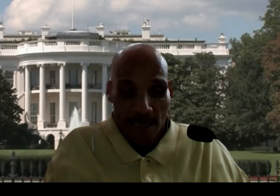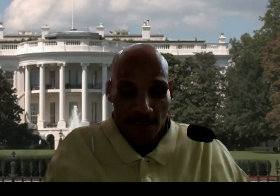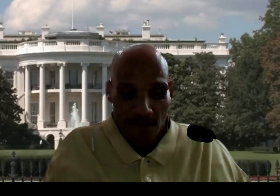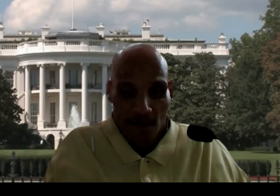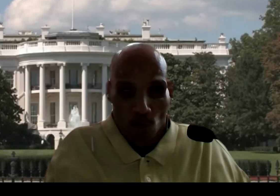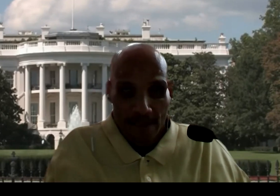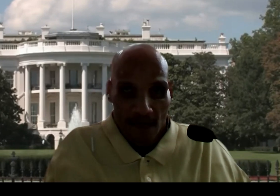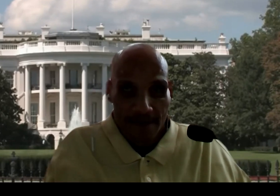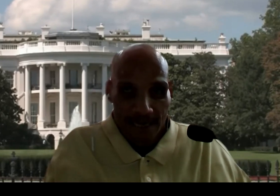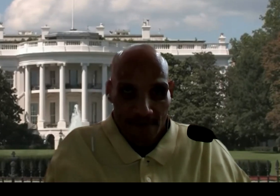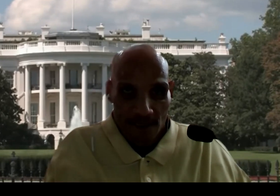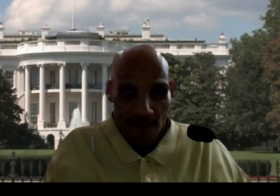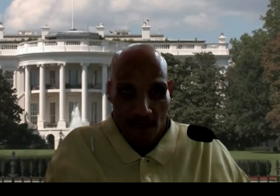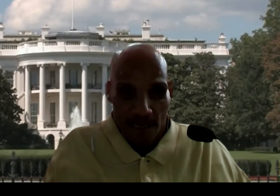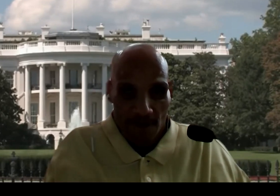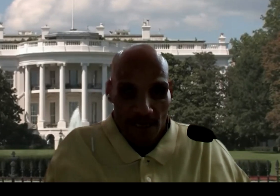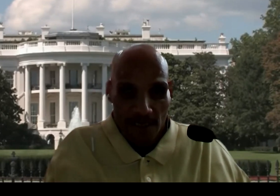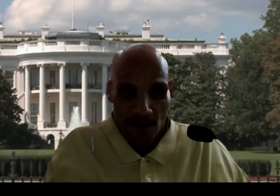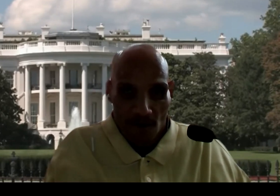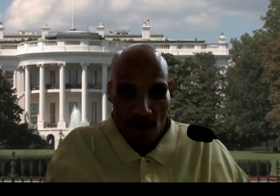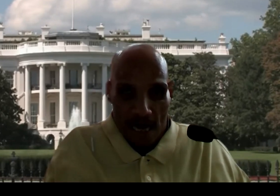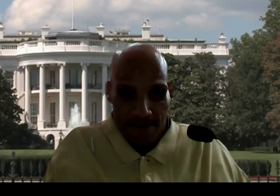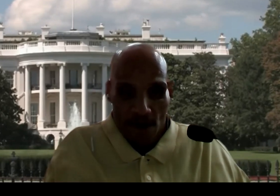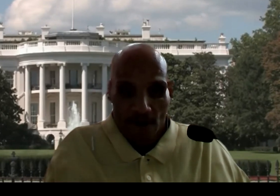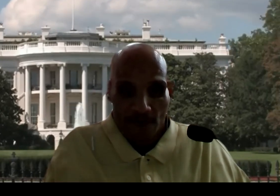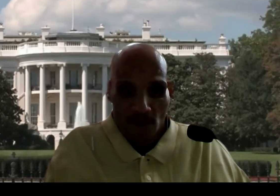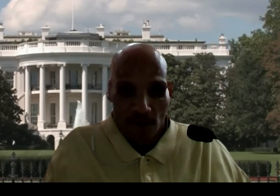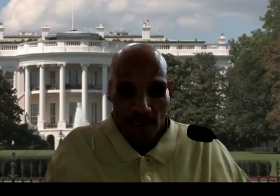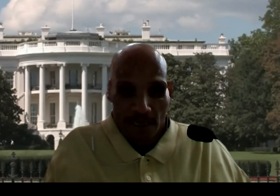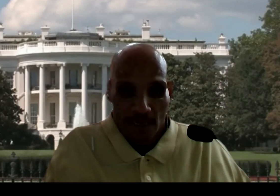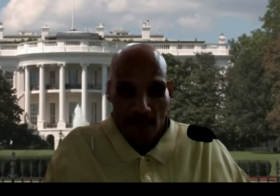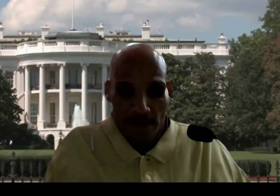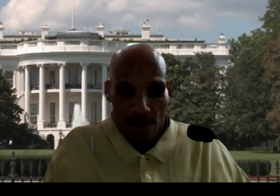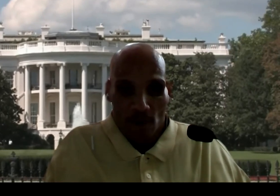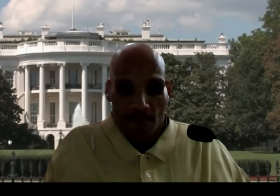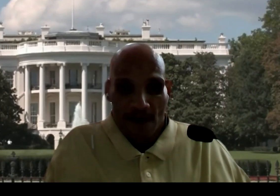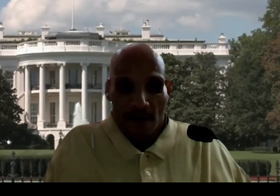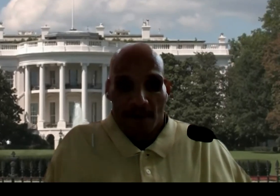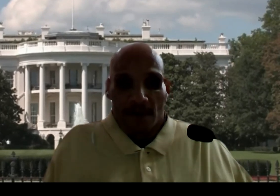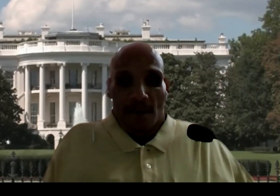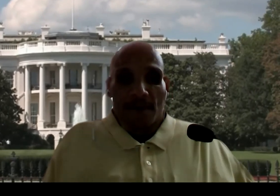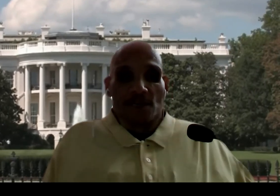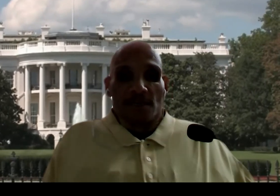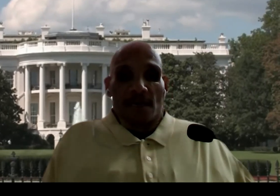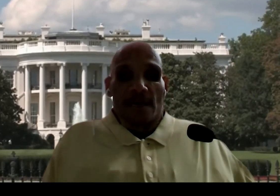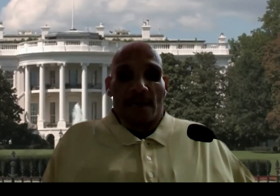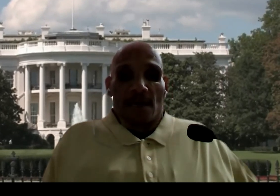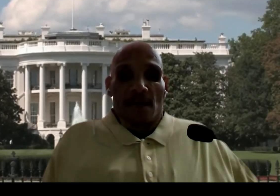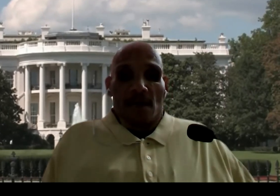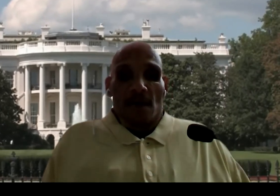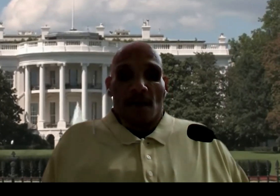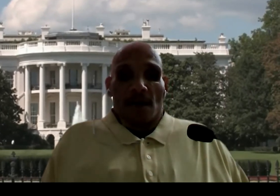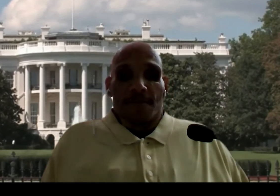that connection, with that contact information if you need it. So they're a great resource, and they will provide many accommodations,